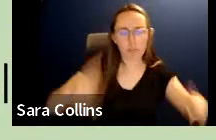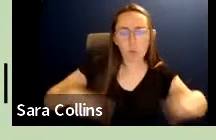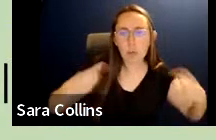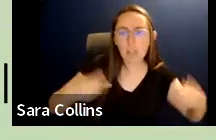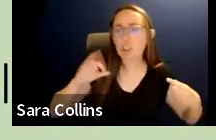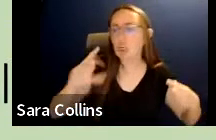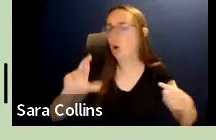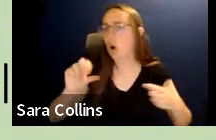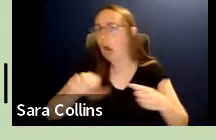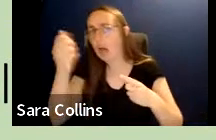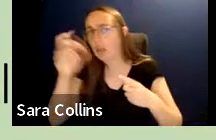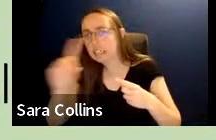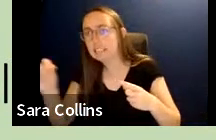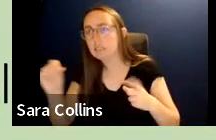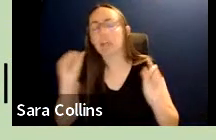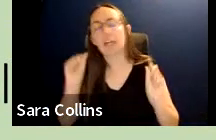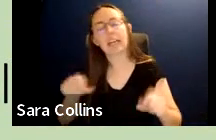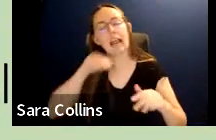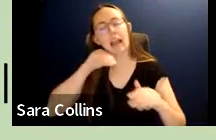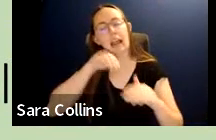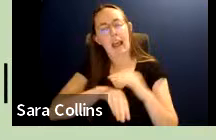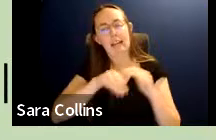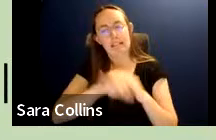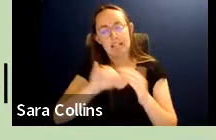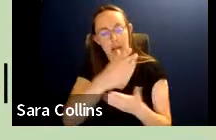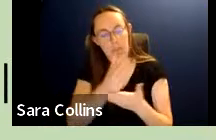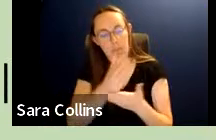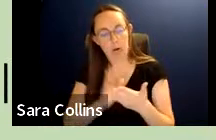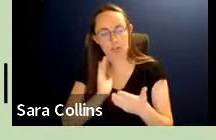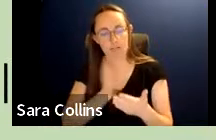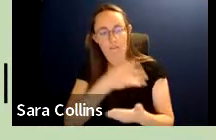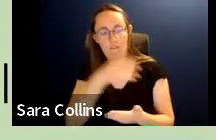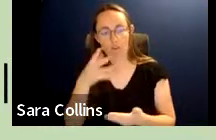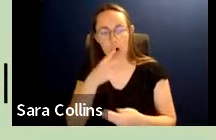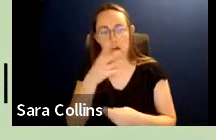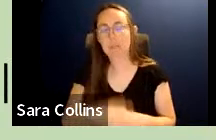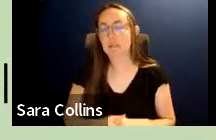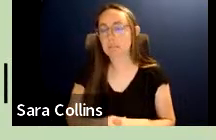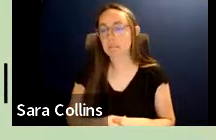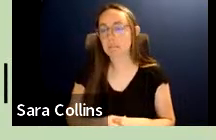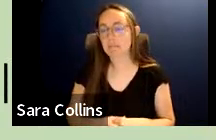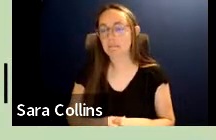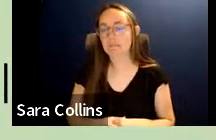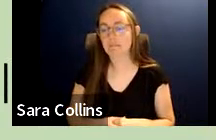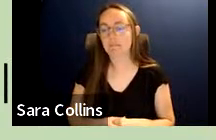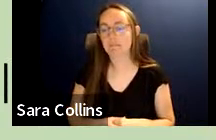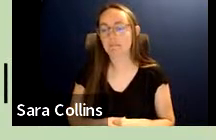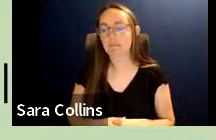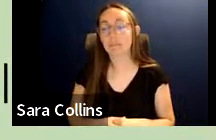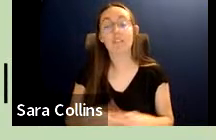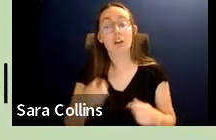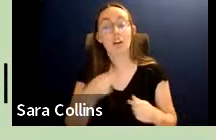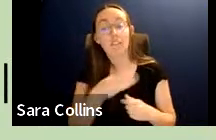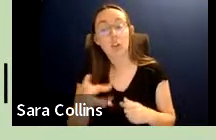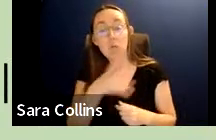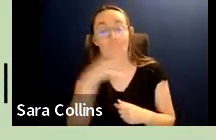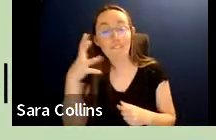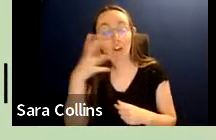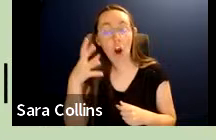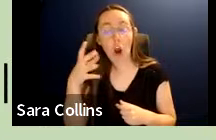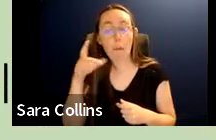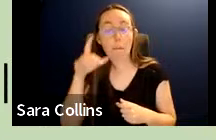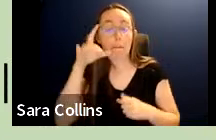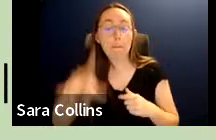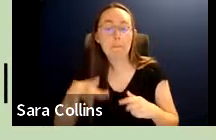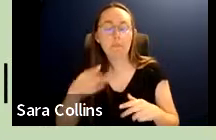farm. We've also done some little farm hacks, like what we call a roll under egg